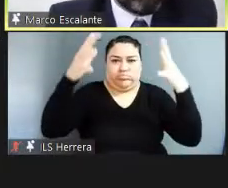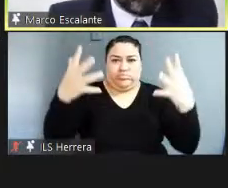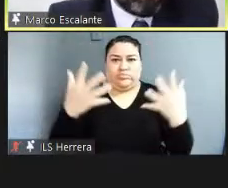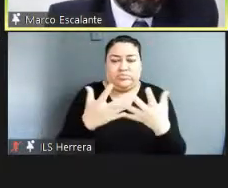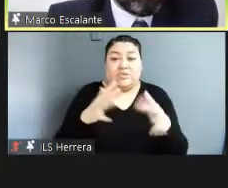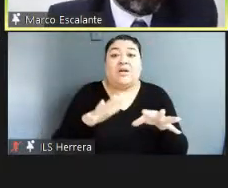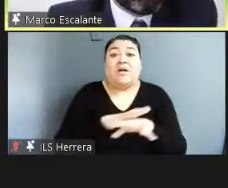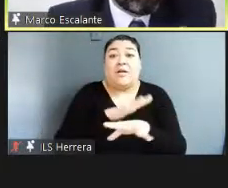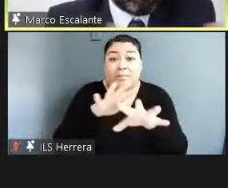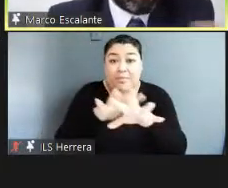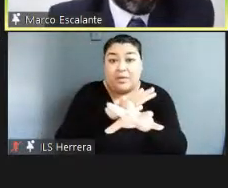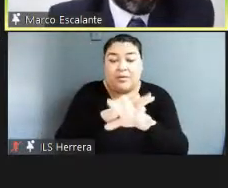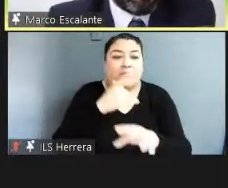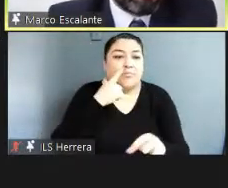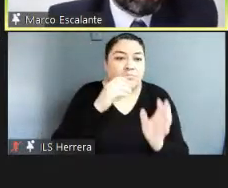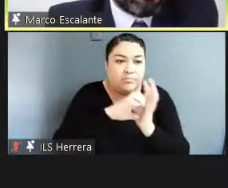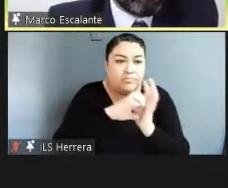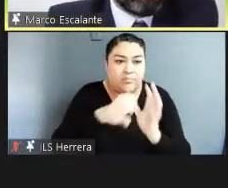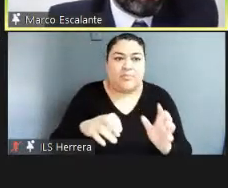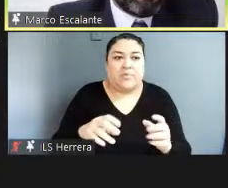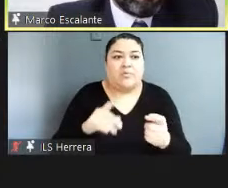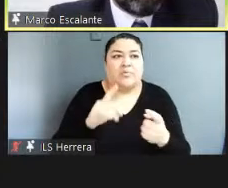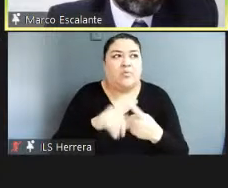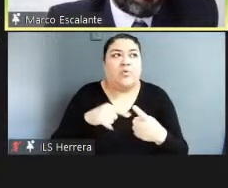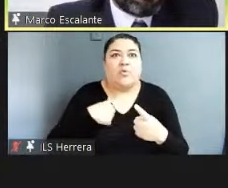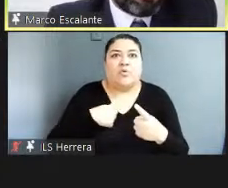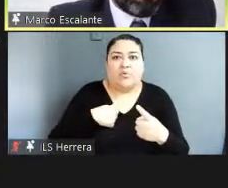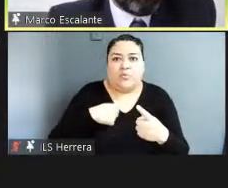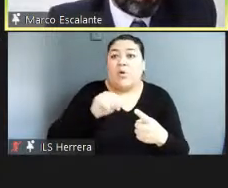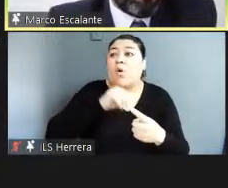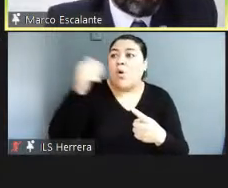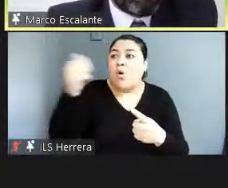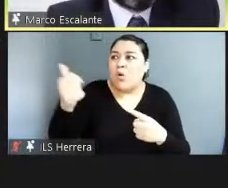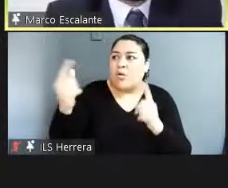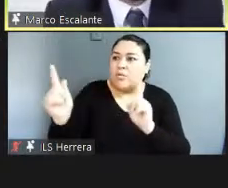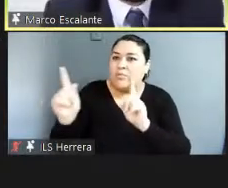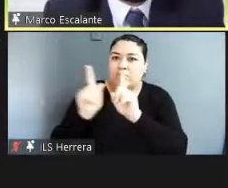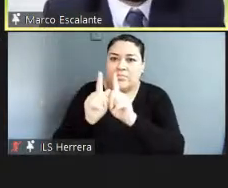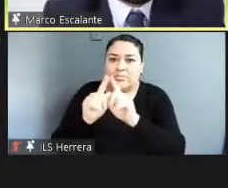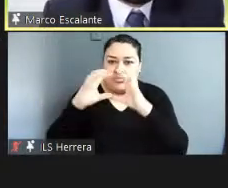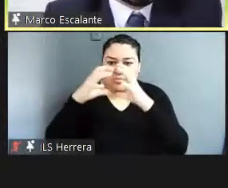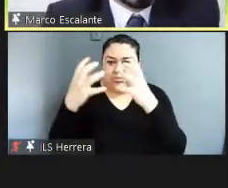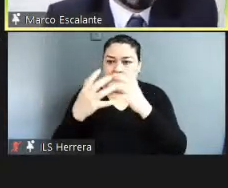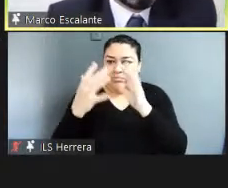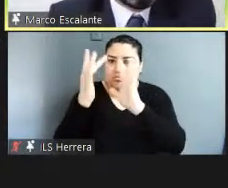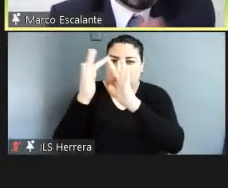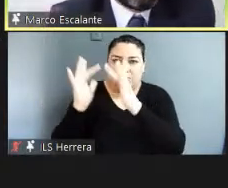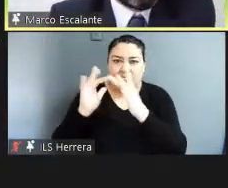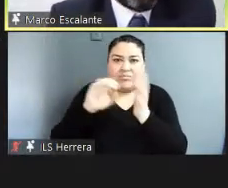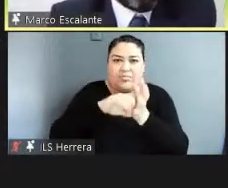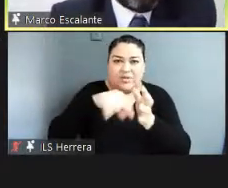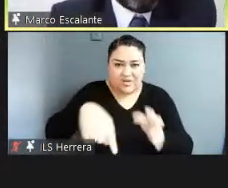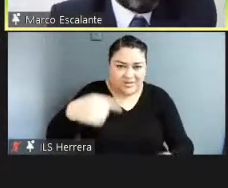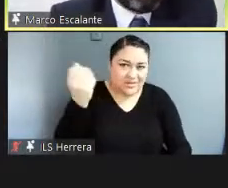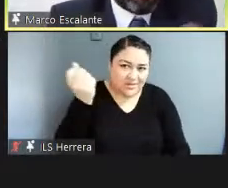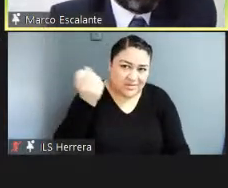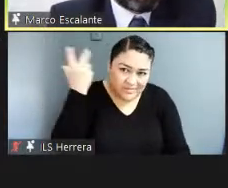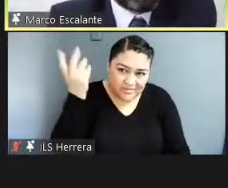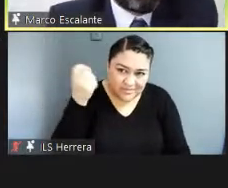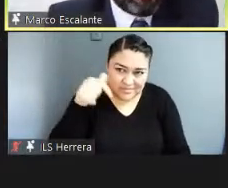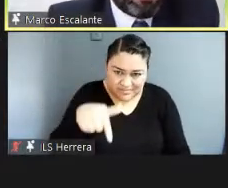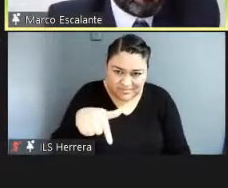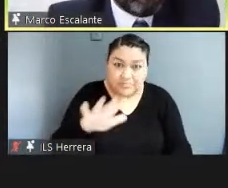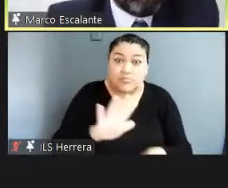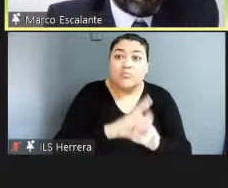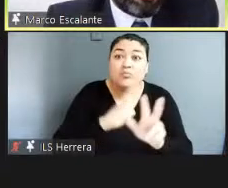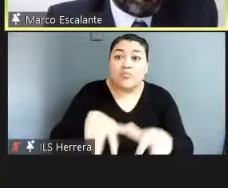can radically change things. A result of this is that we have had to be closer to other health